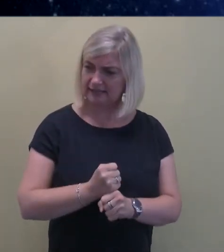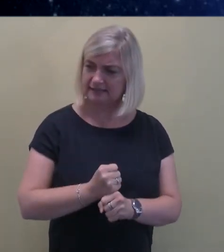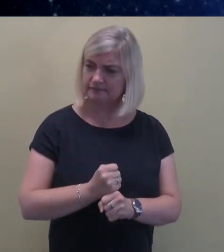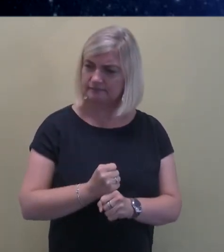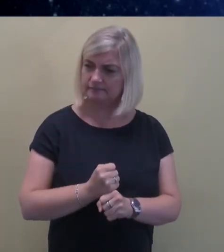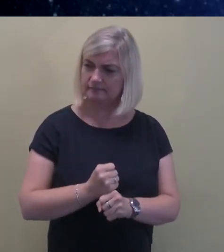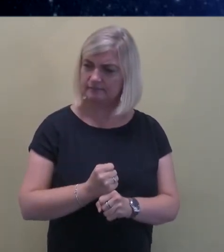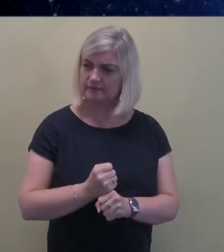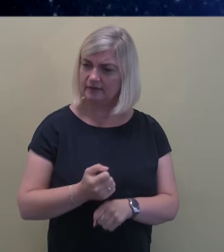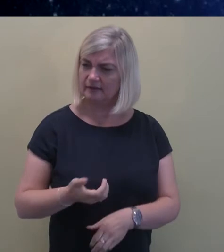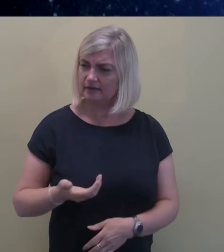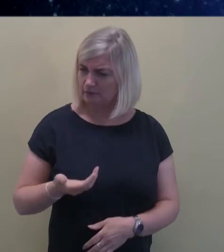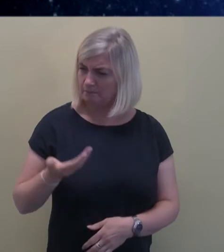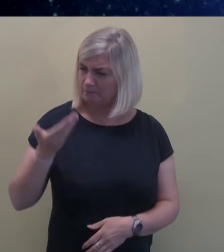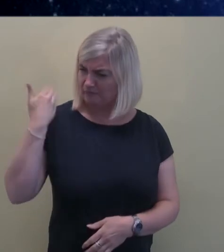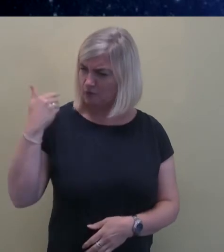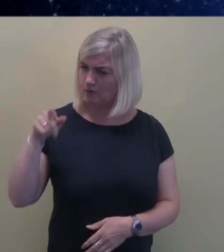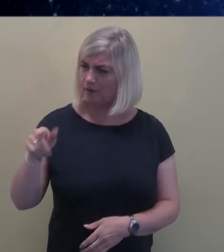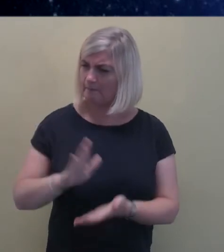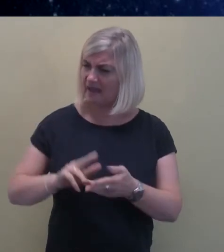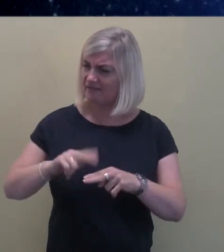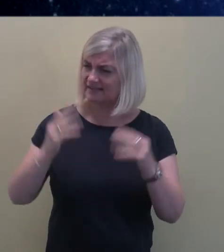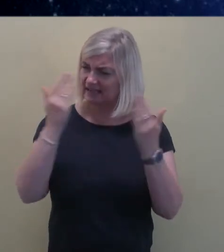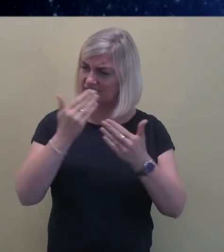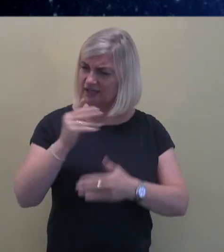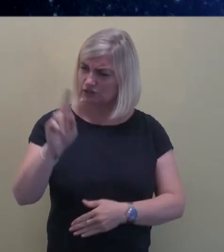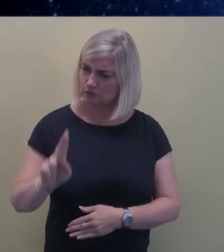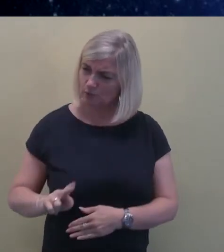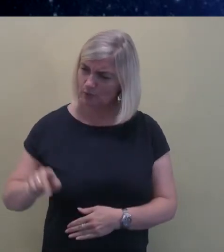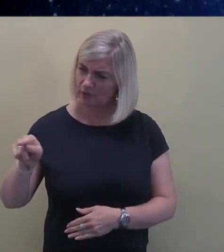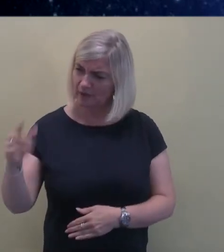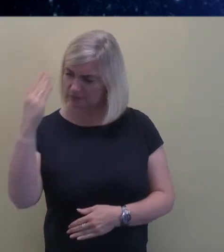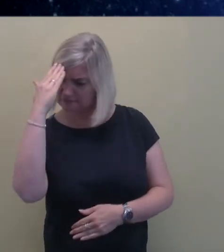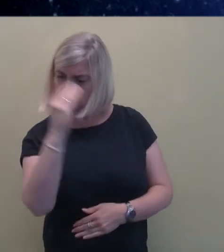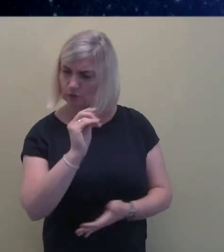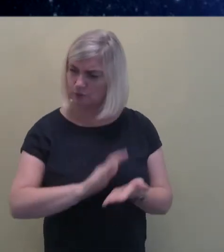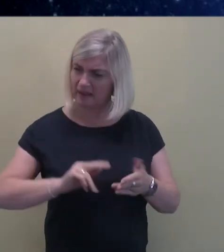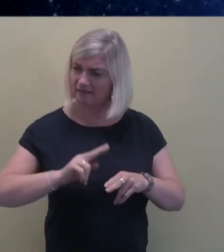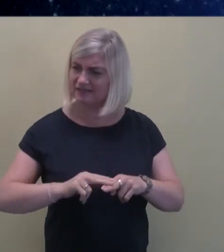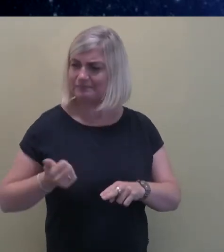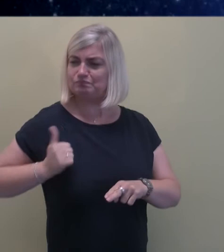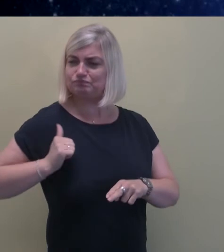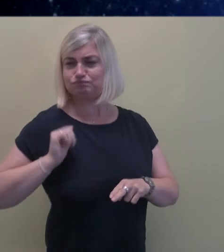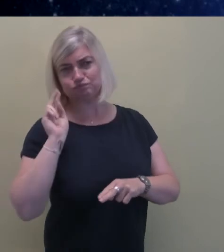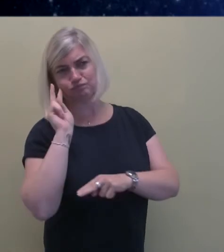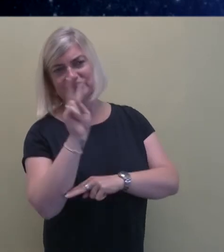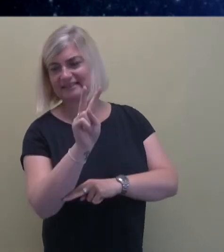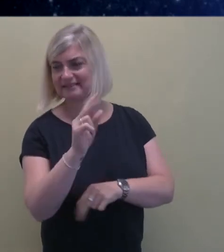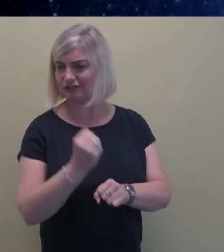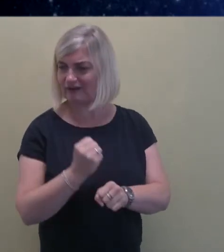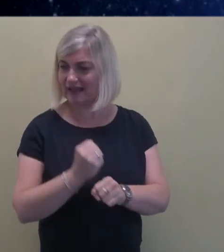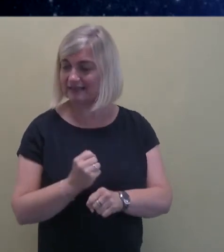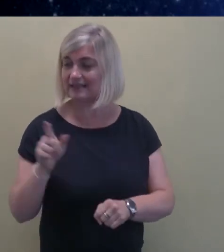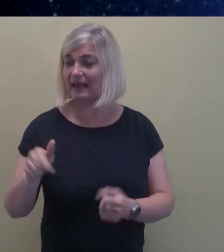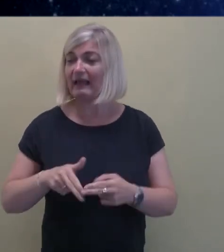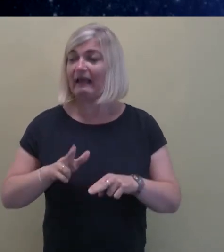good, fantastic, we'll keep you on level 3. If they're English and maths that needs to be adjusted to, then we might look at having you push